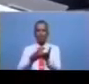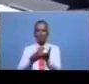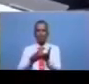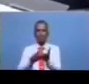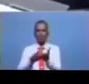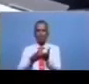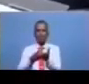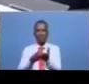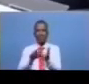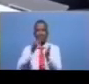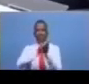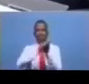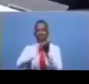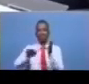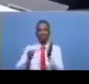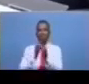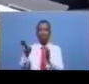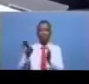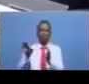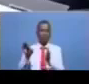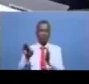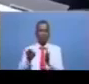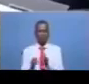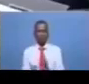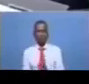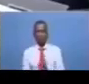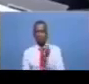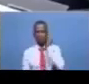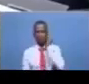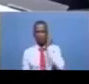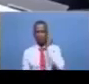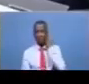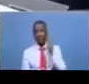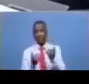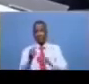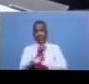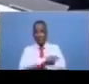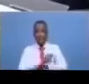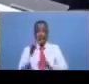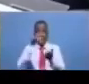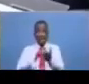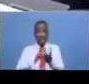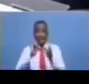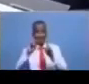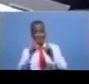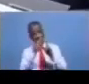dismissed the objection raised by counsel for the petitioner. And so today's review